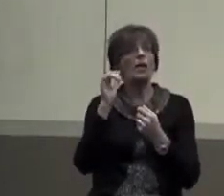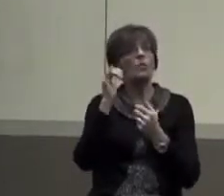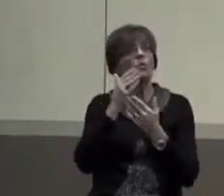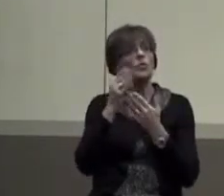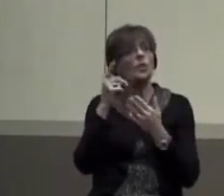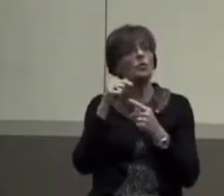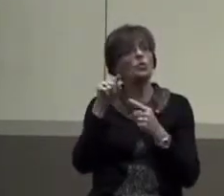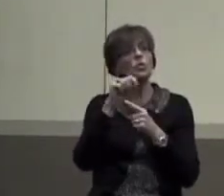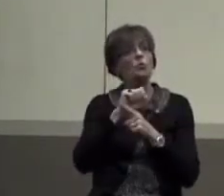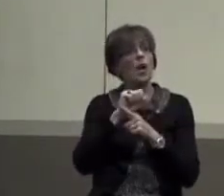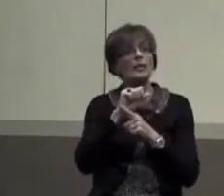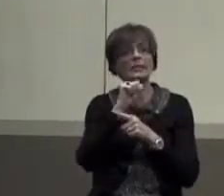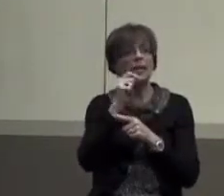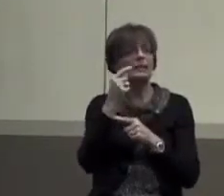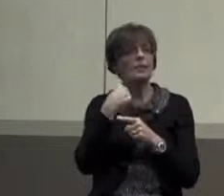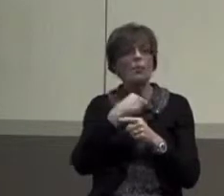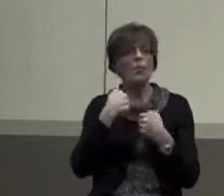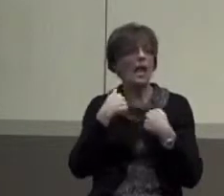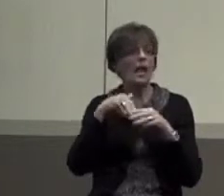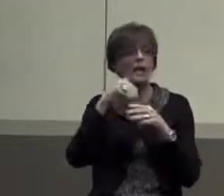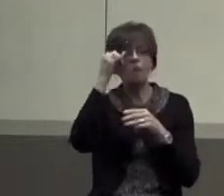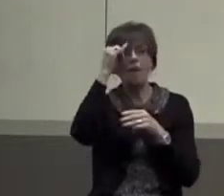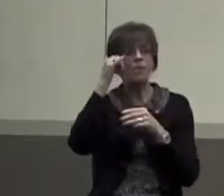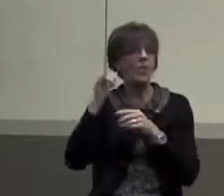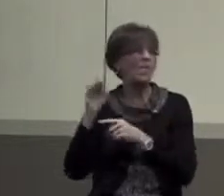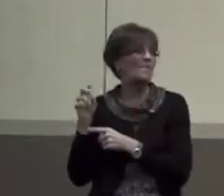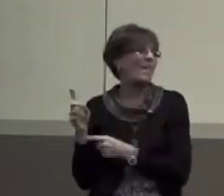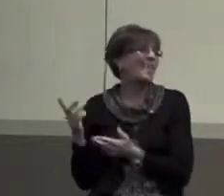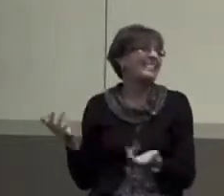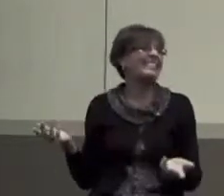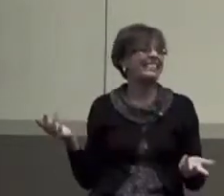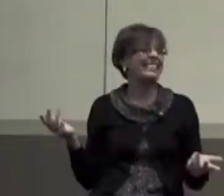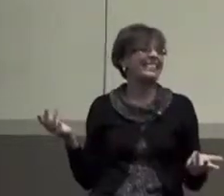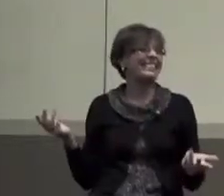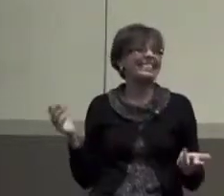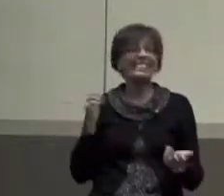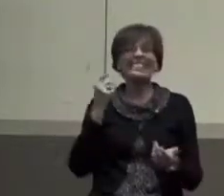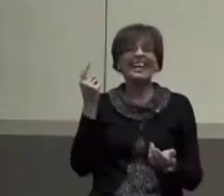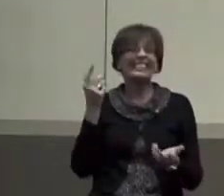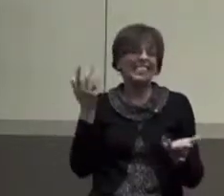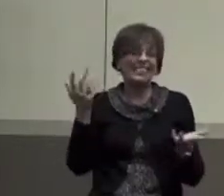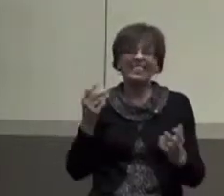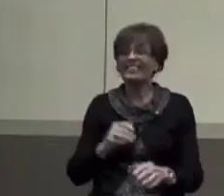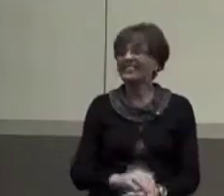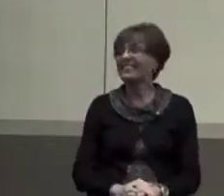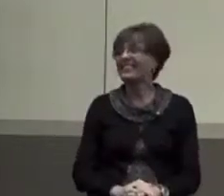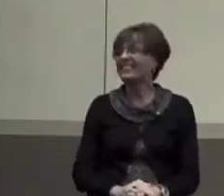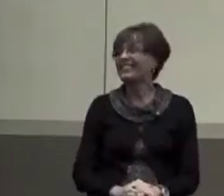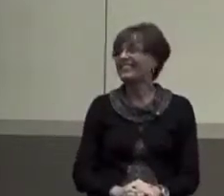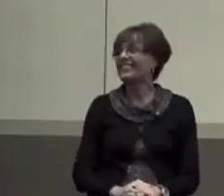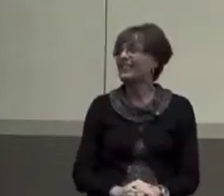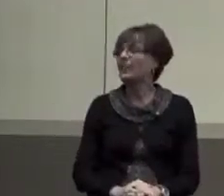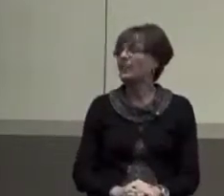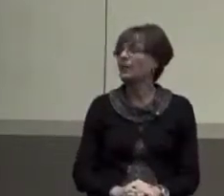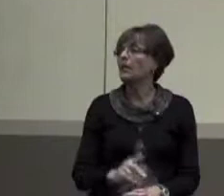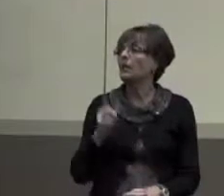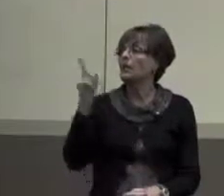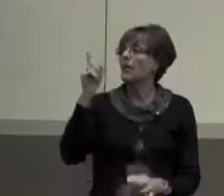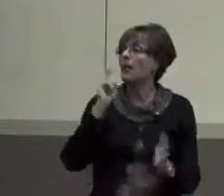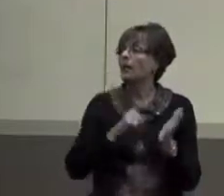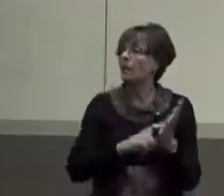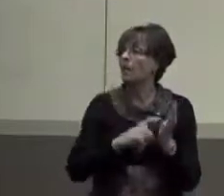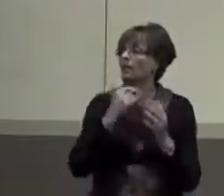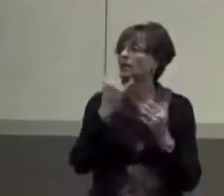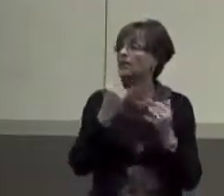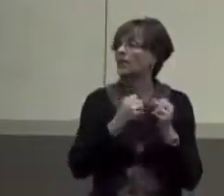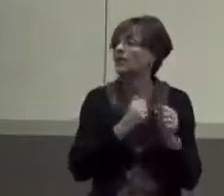That's not something we had in Buffalo or Maryland, so not something I did. I think I've noticed this year, especially in my